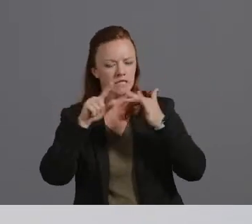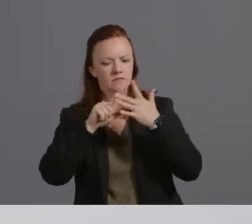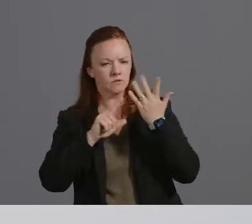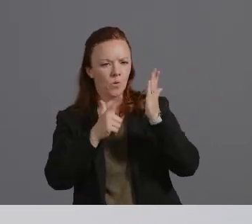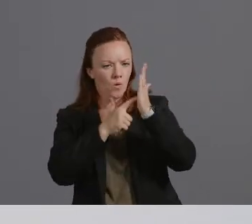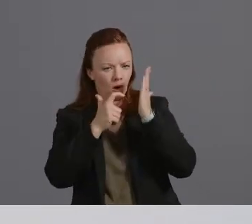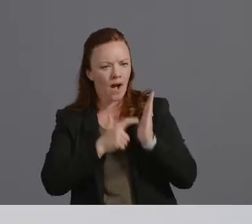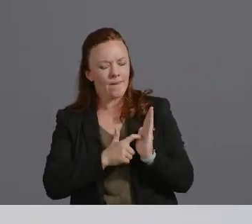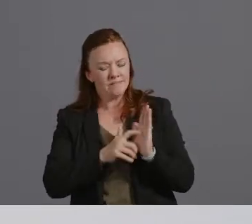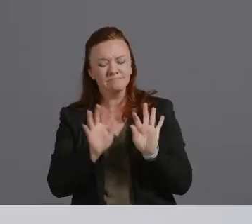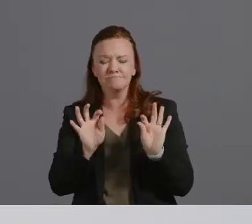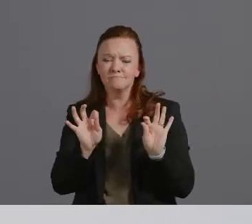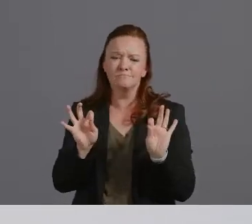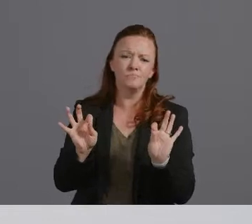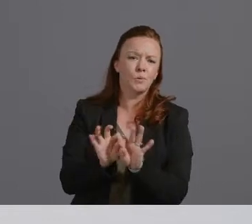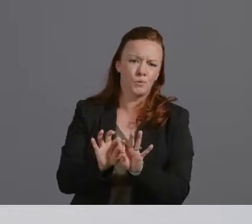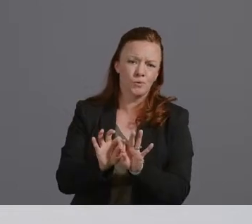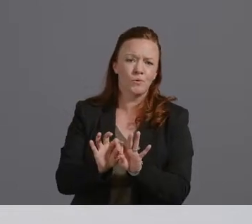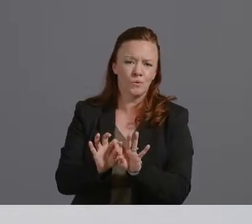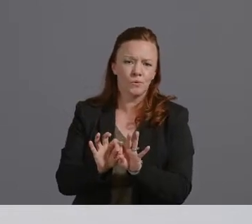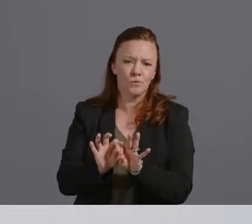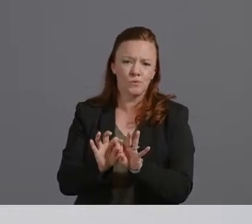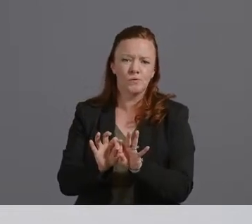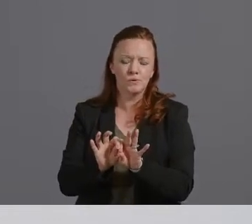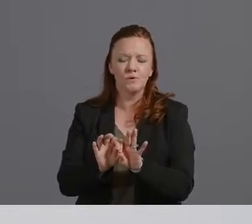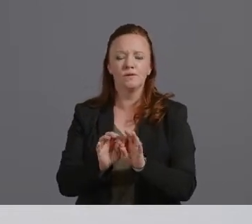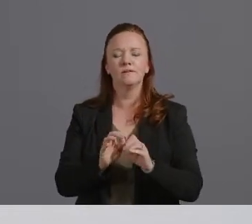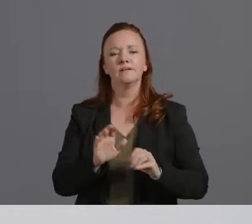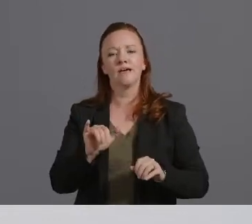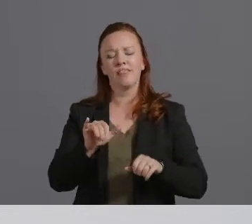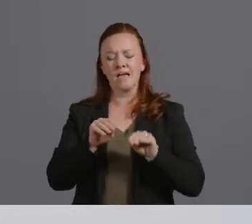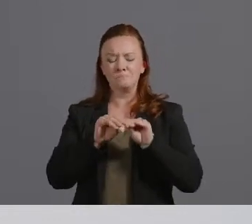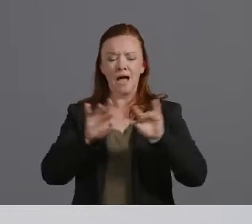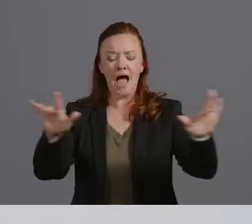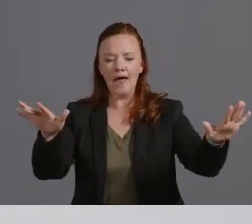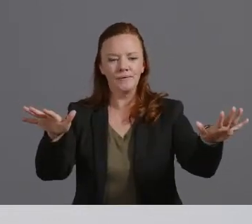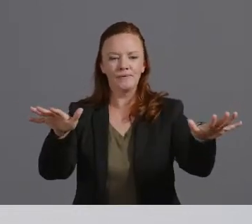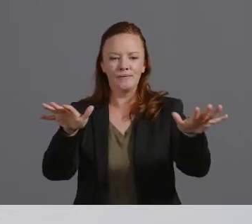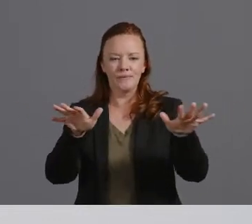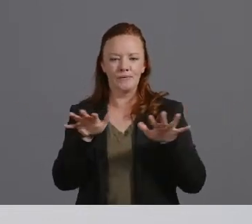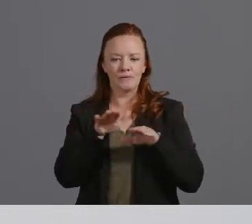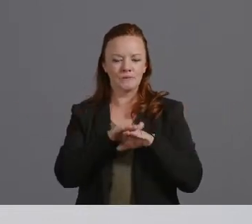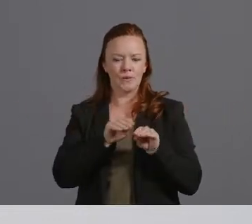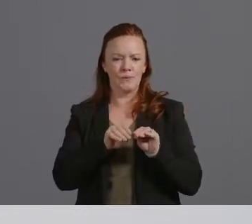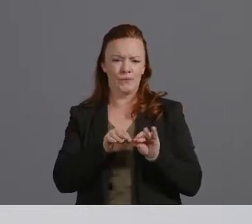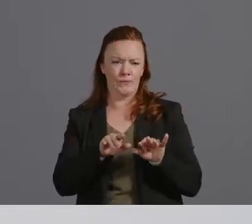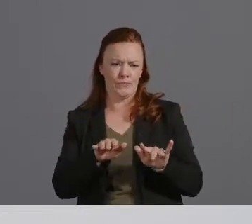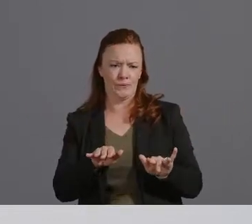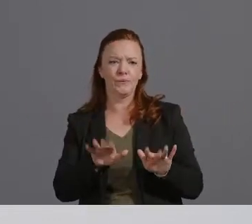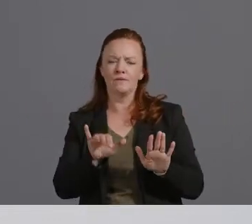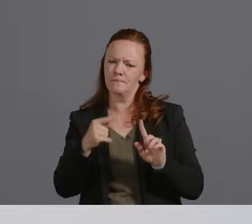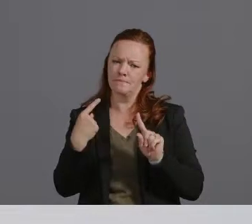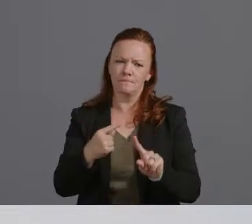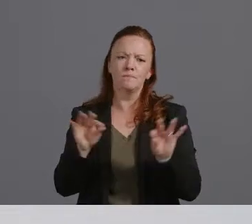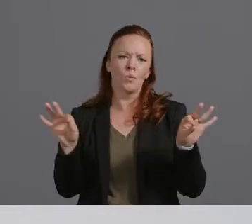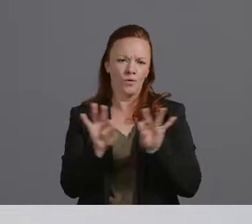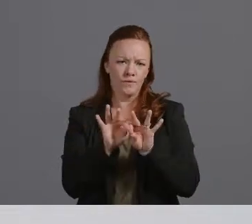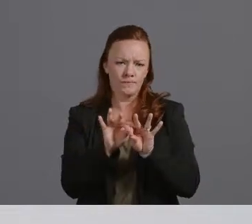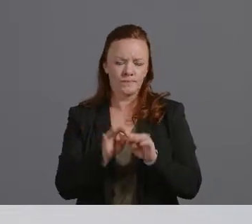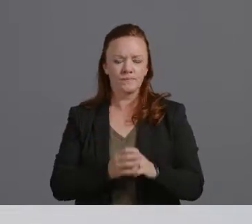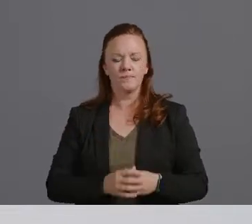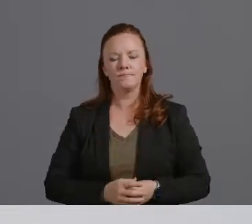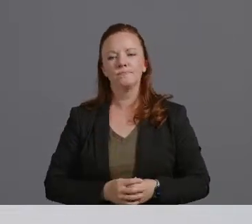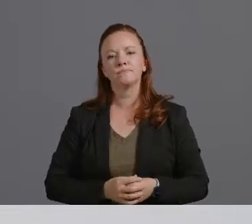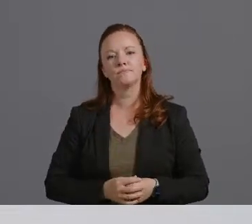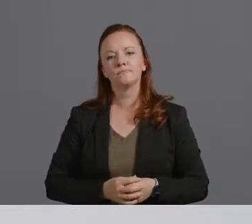really important strategies for slowing the spread of COVID-19. We do go